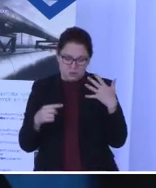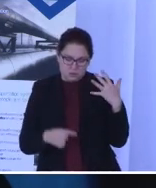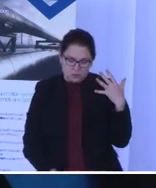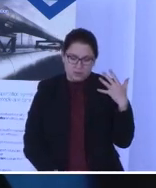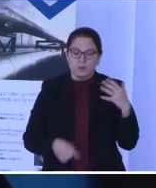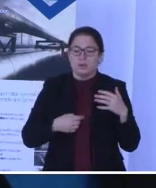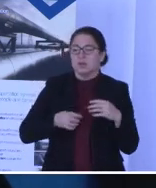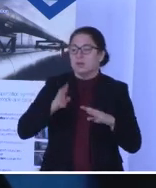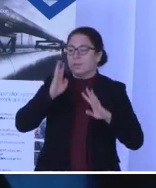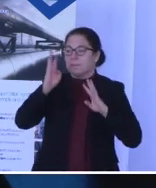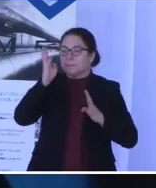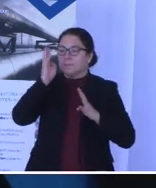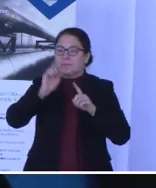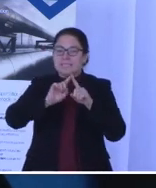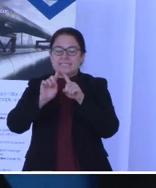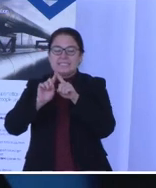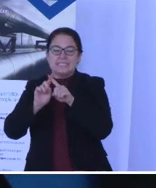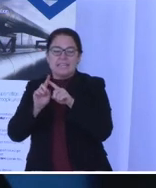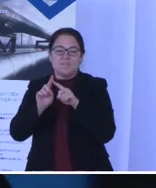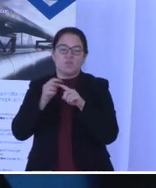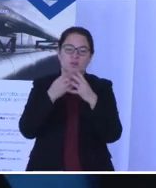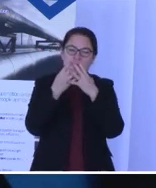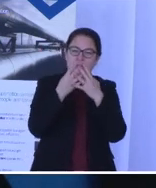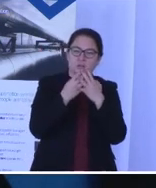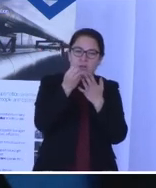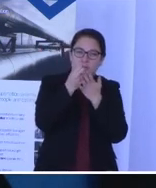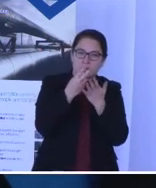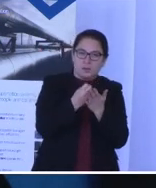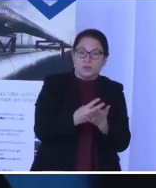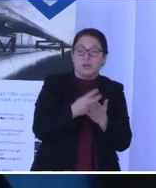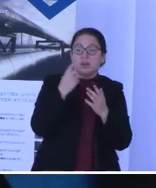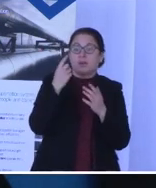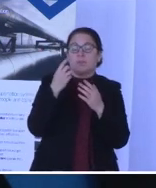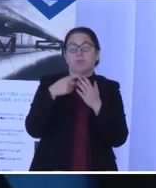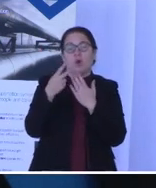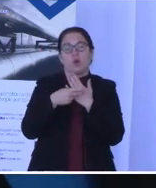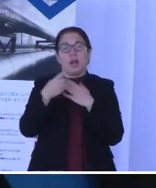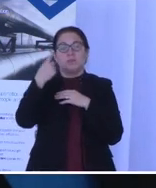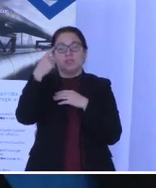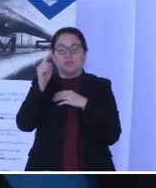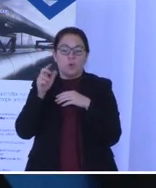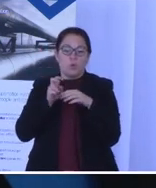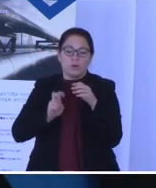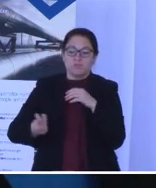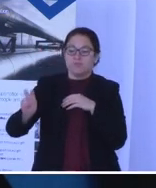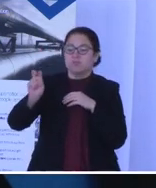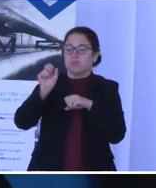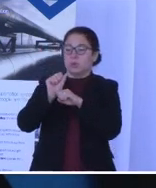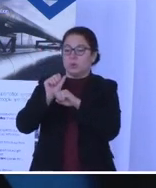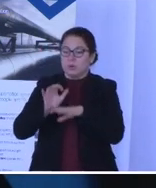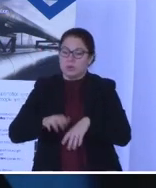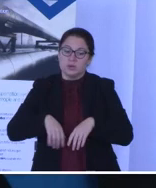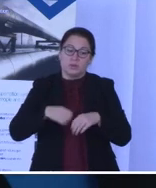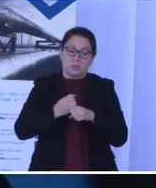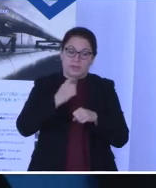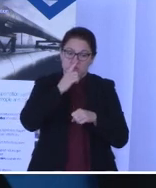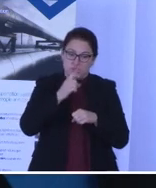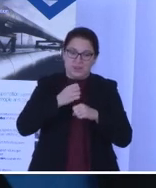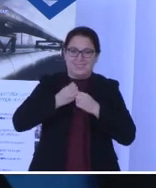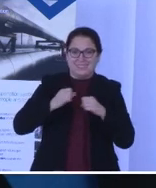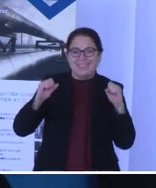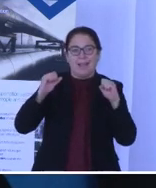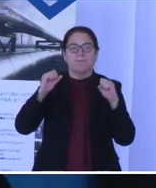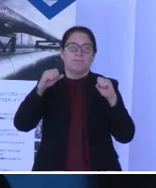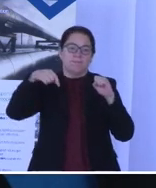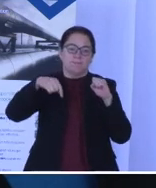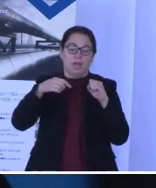for transportation workers. We've established a secure flight program and watch list matching. We've advanced our technology base several